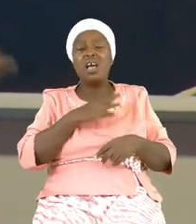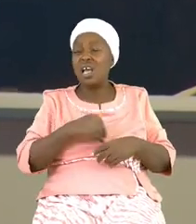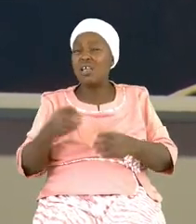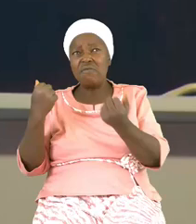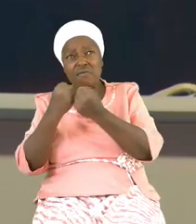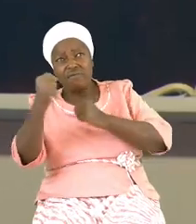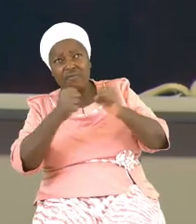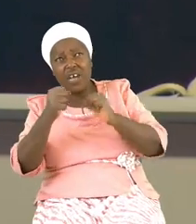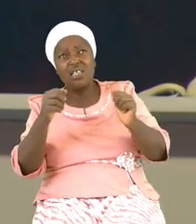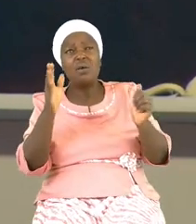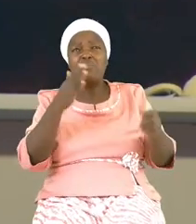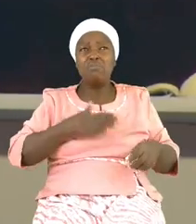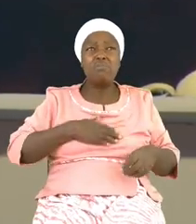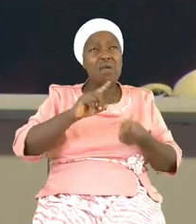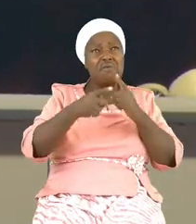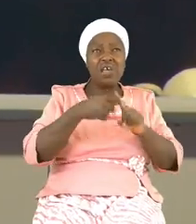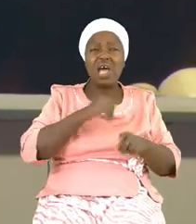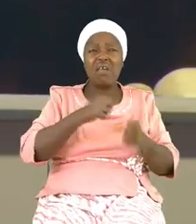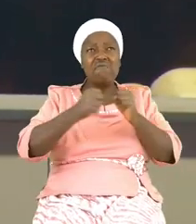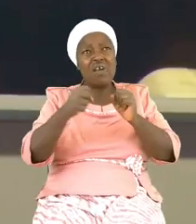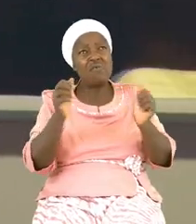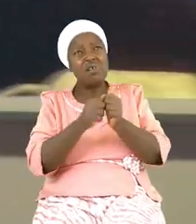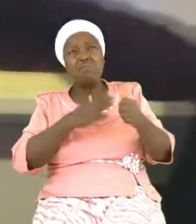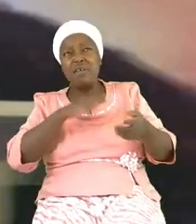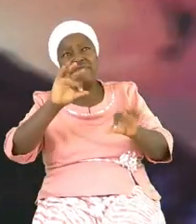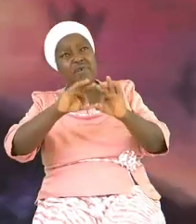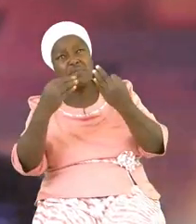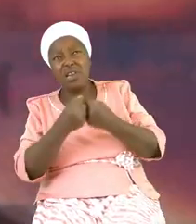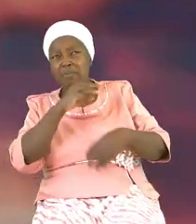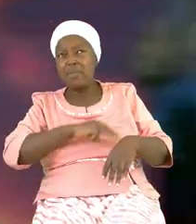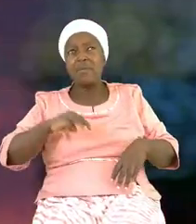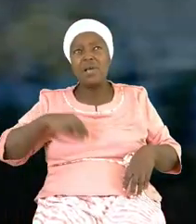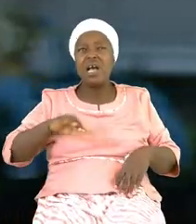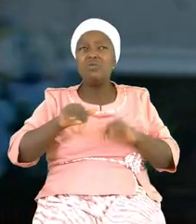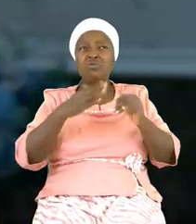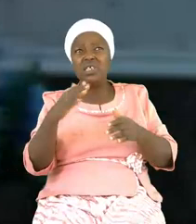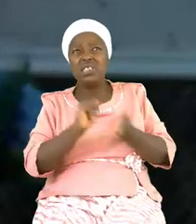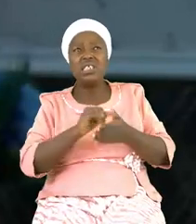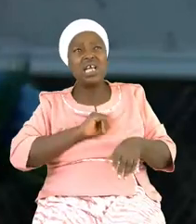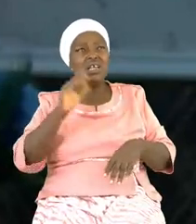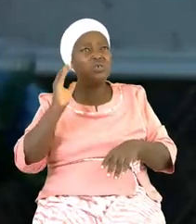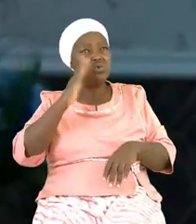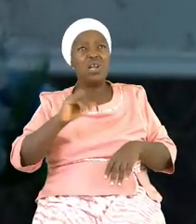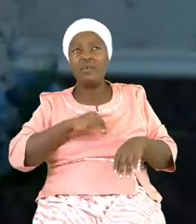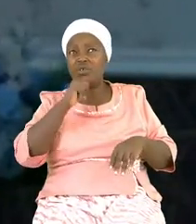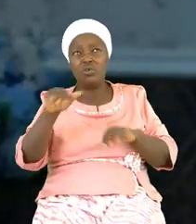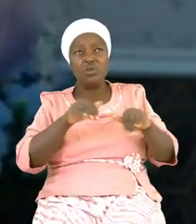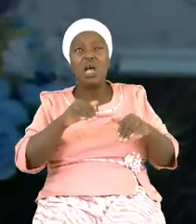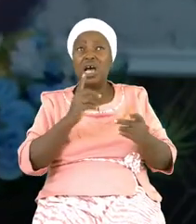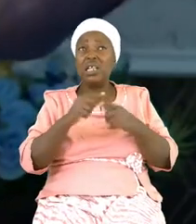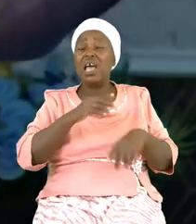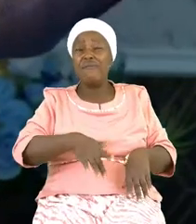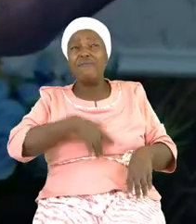I hurt my family members. I do things I shouldn't do. I feel the guilt.